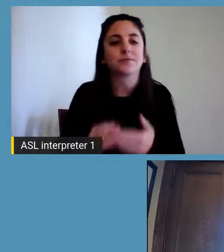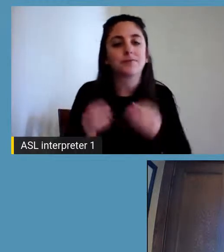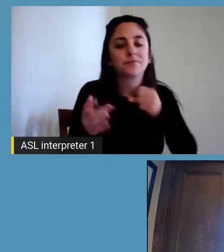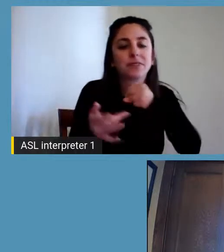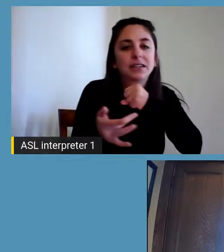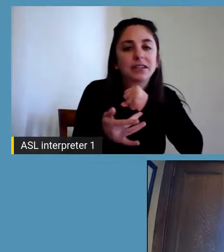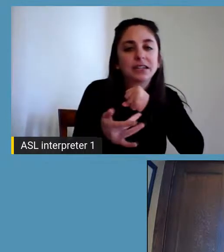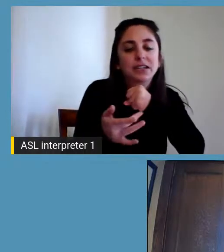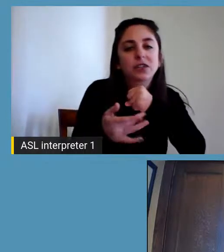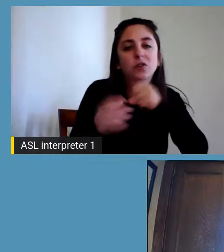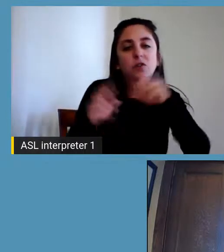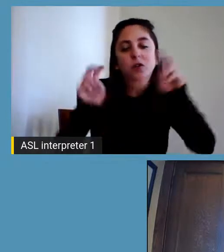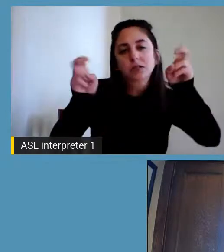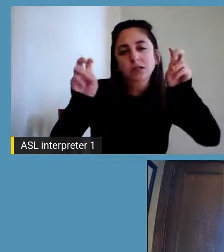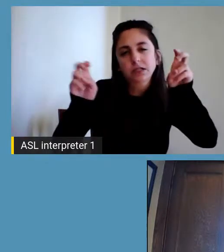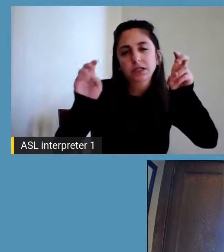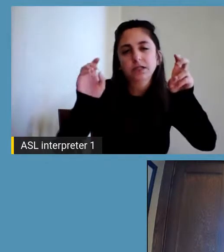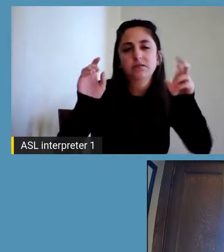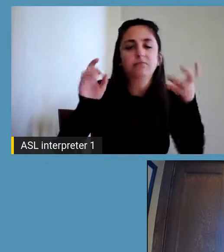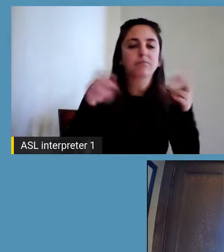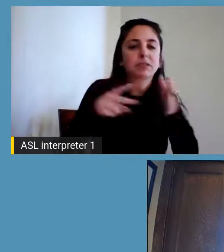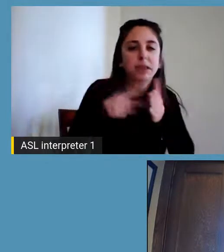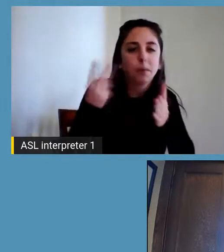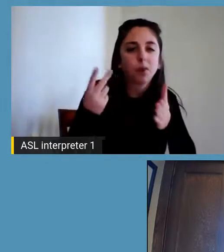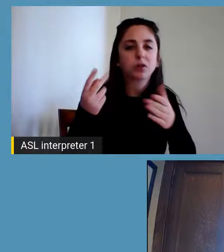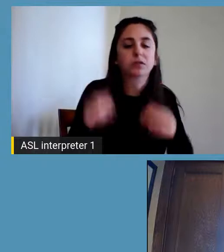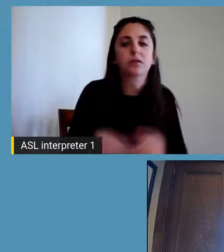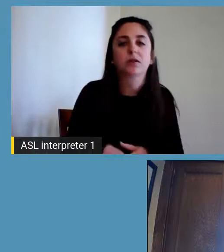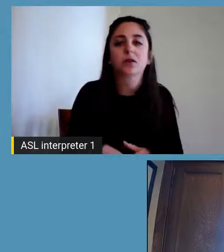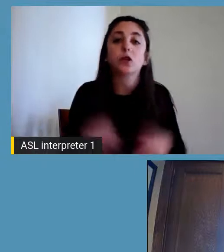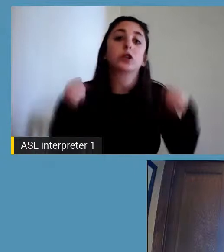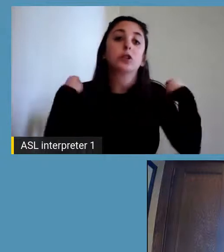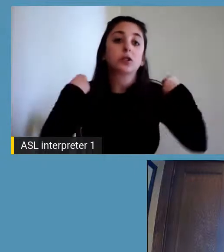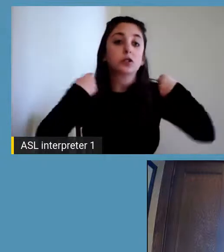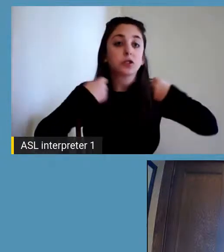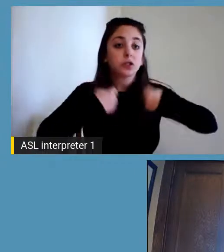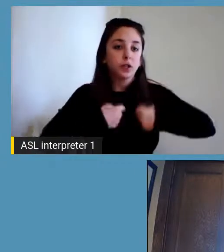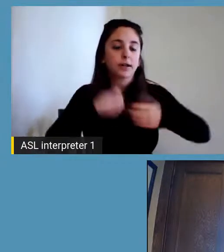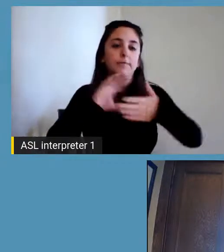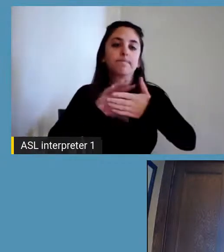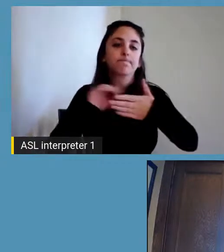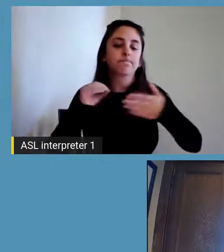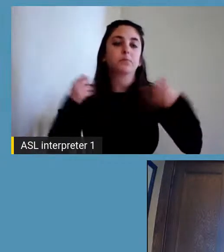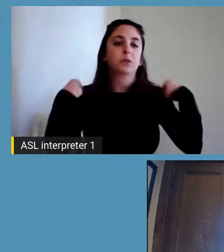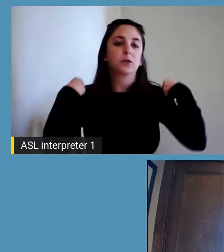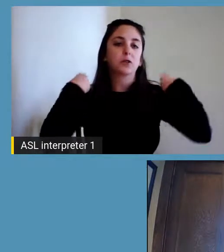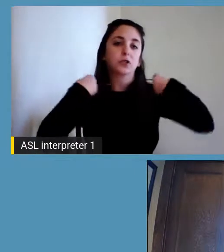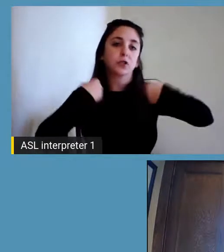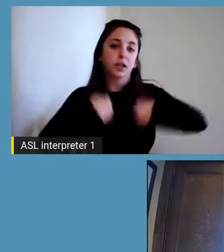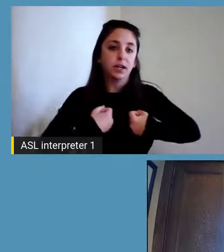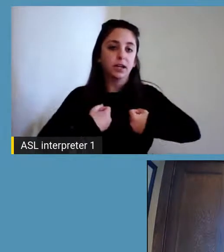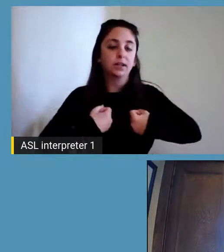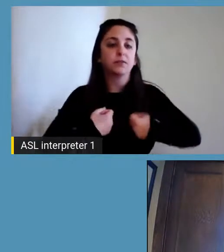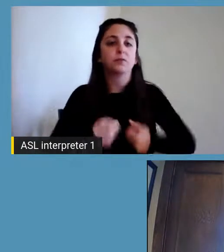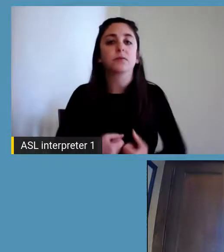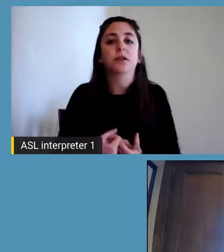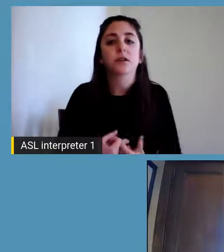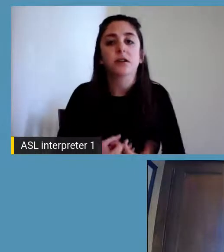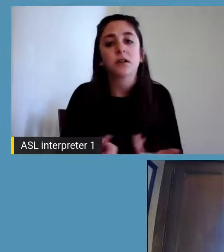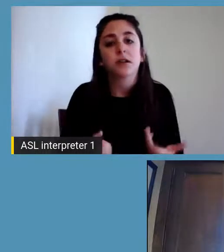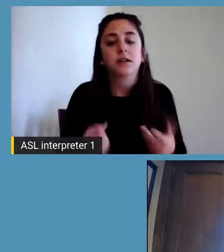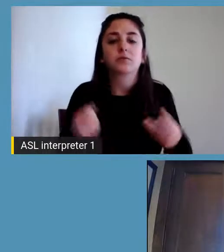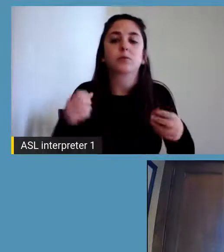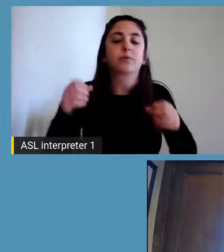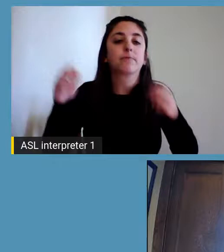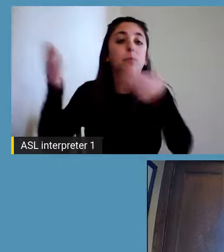doubles of things like jackets, custom label jackets. And I just bring the jacket in,